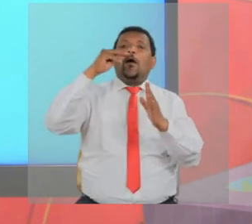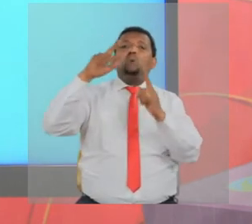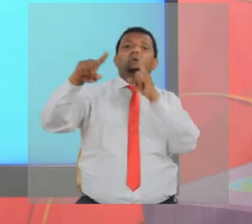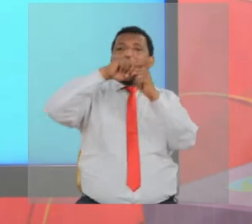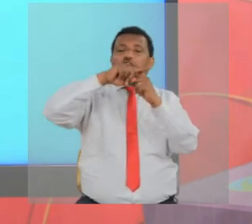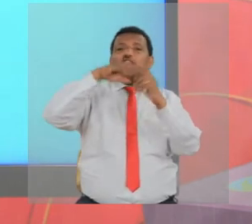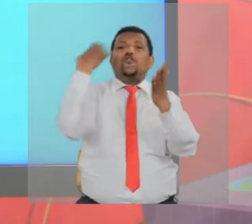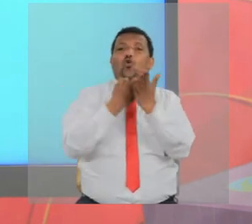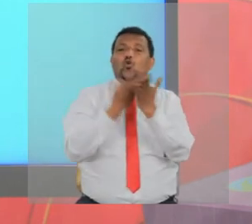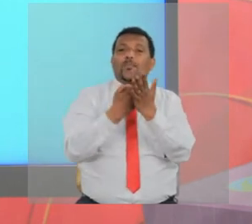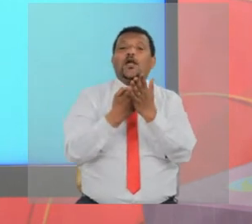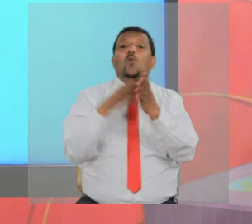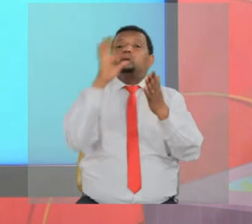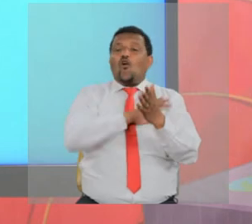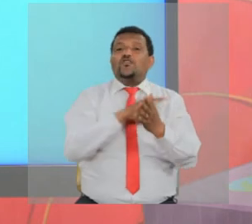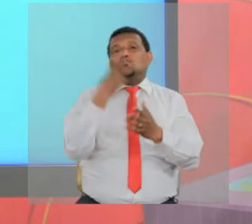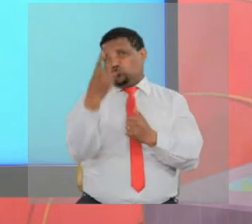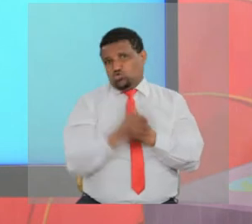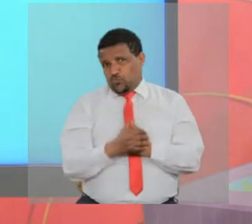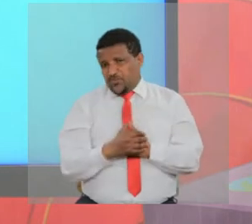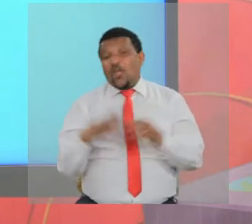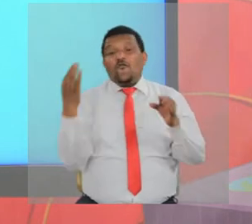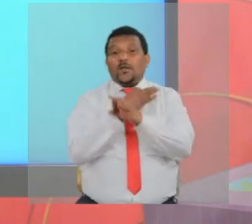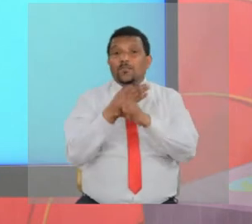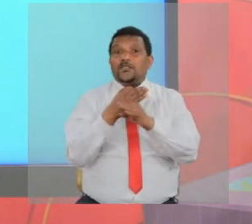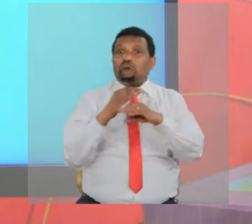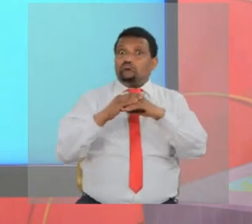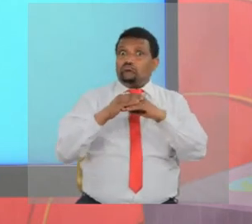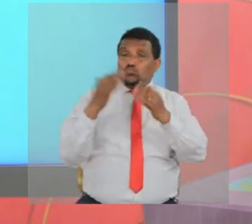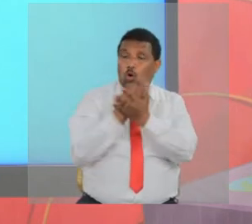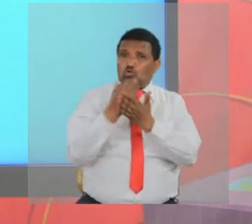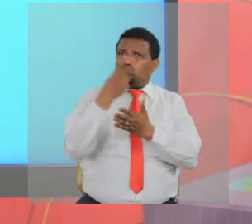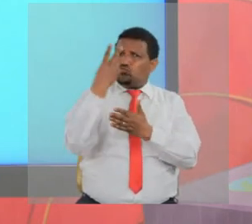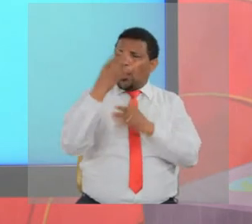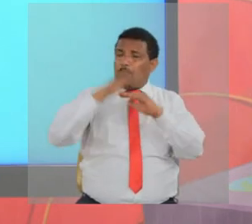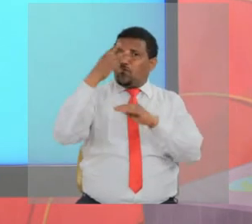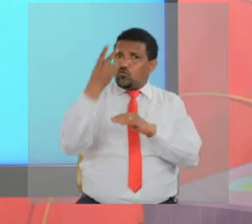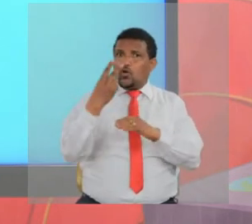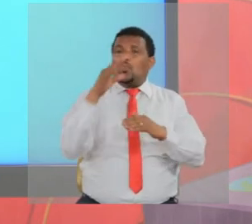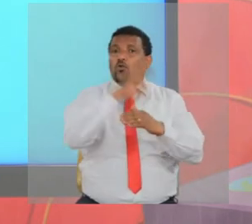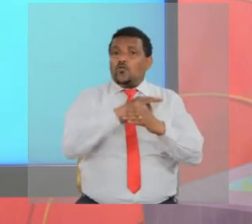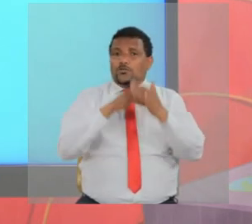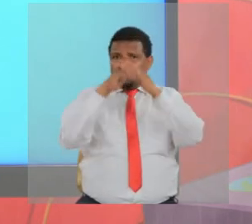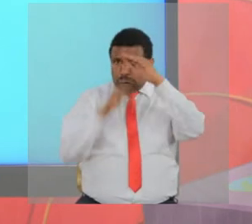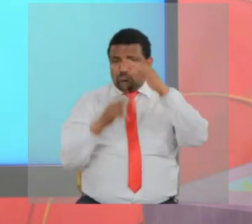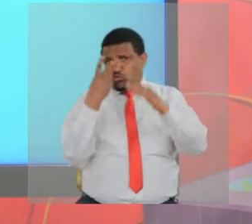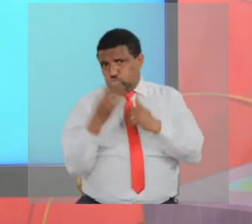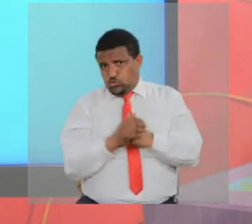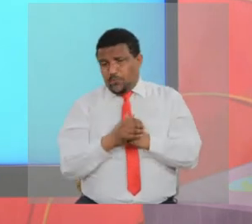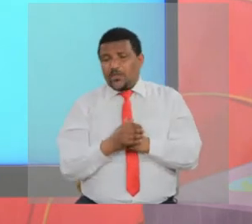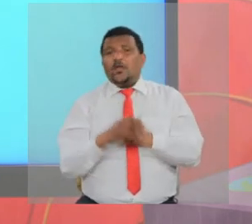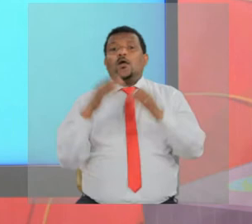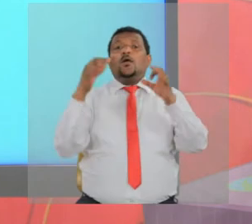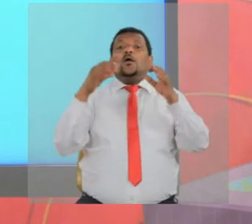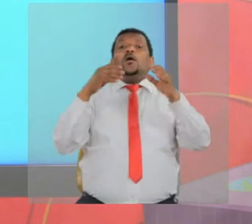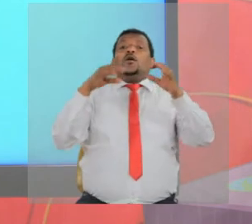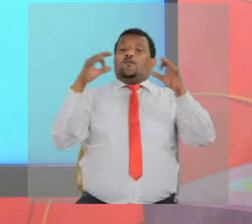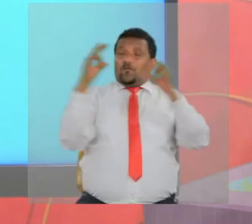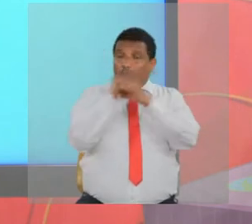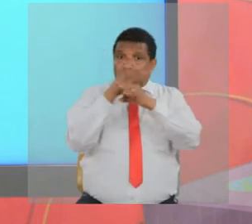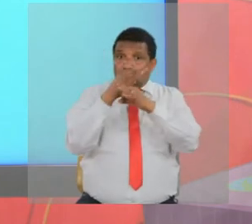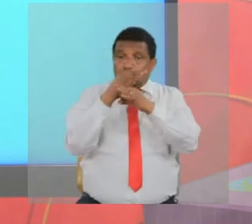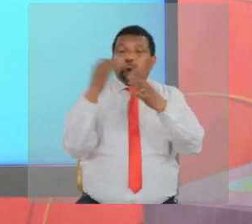is 2. If the firm produces above 2, the profit is lesser than 2. If the firm produces below 2